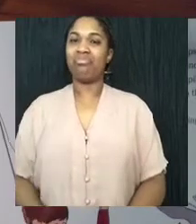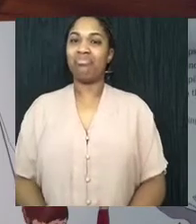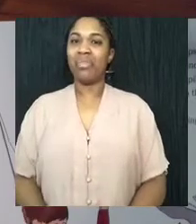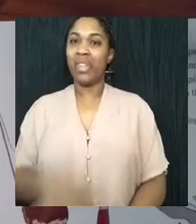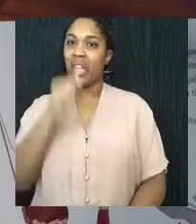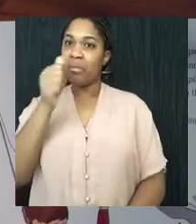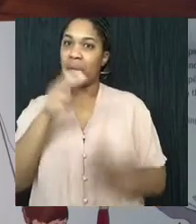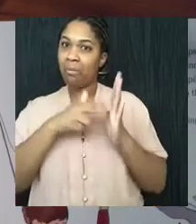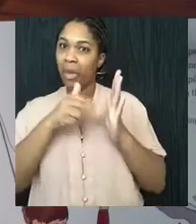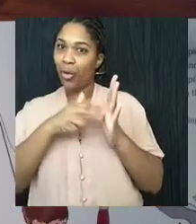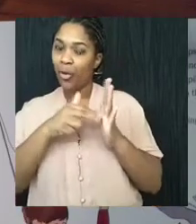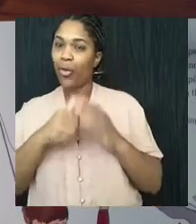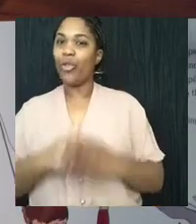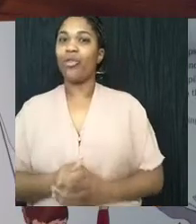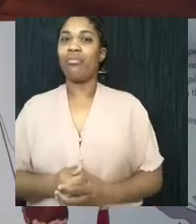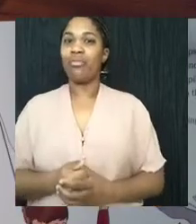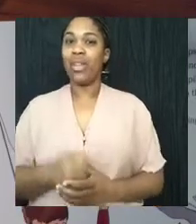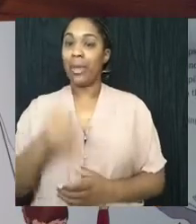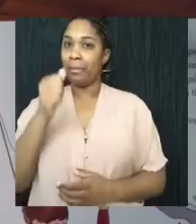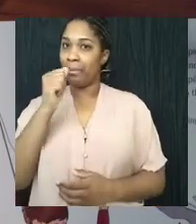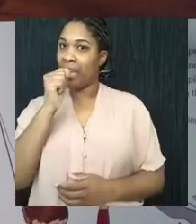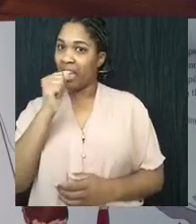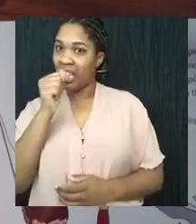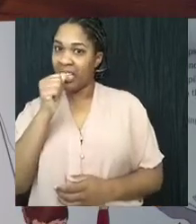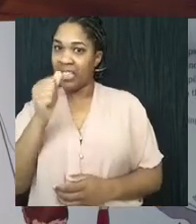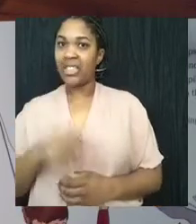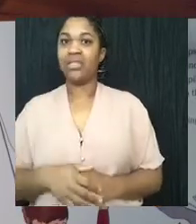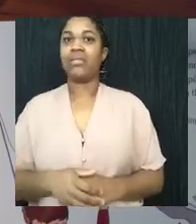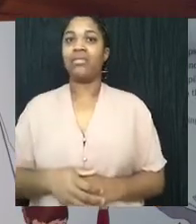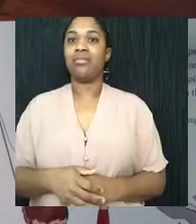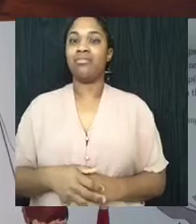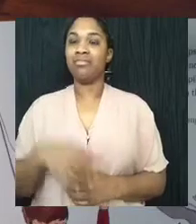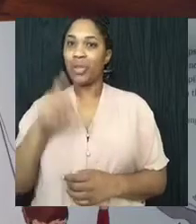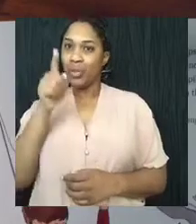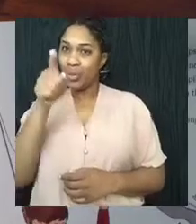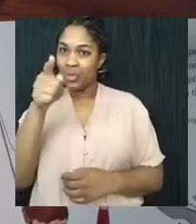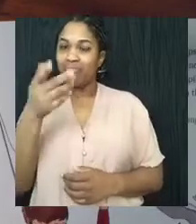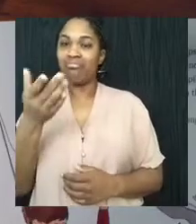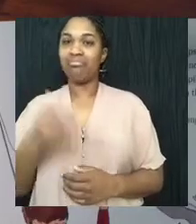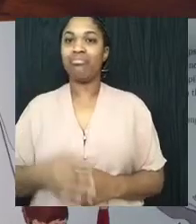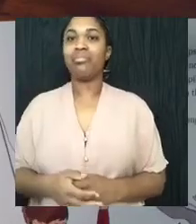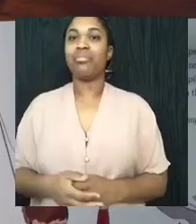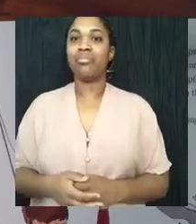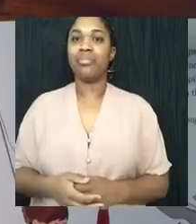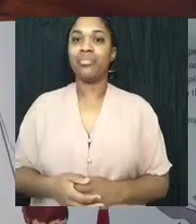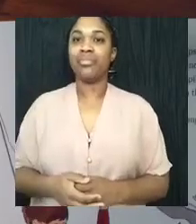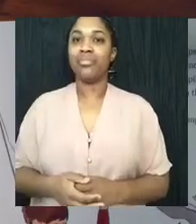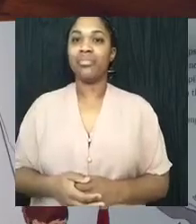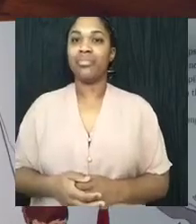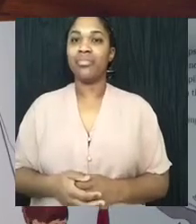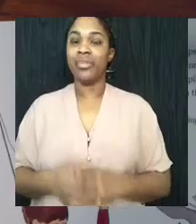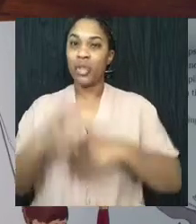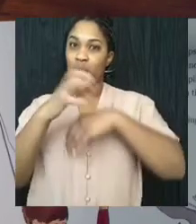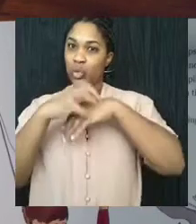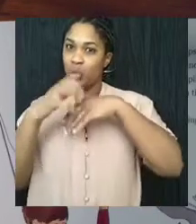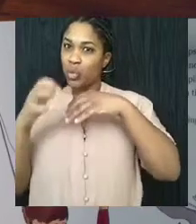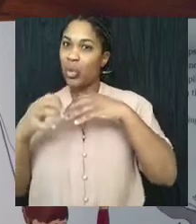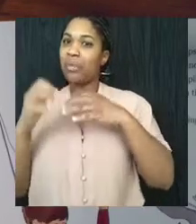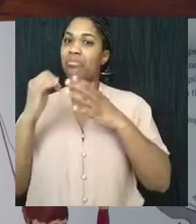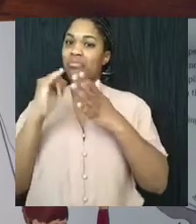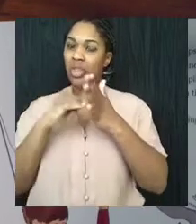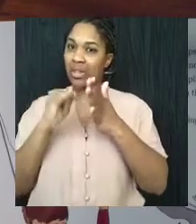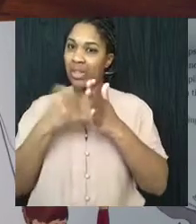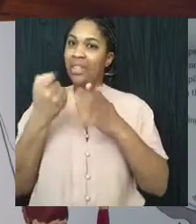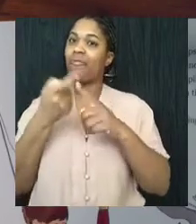peanut butter, we have peanuts, and you. The grape jelly came